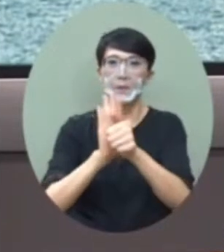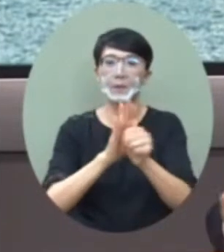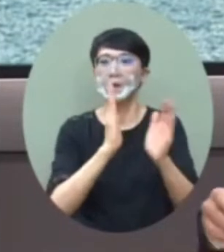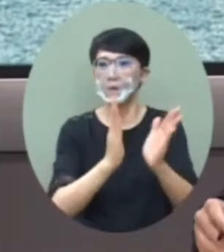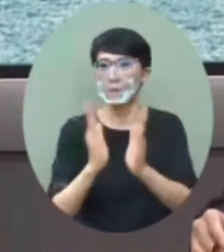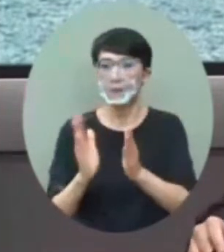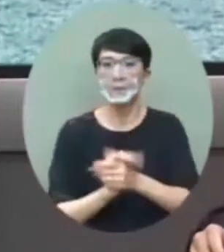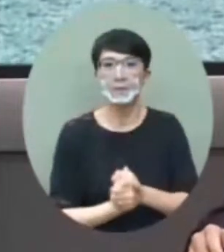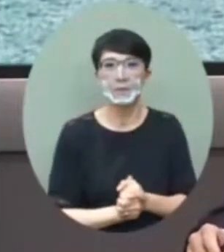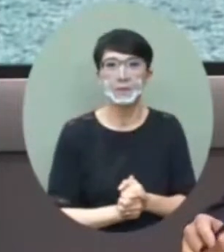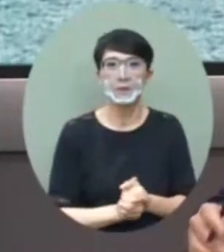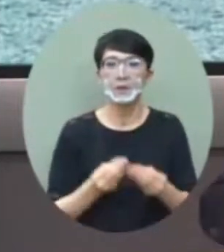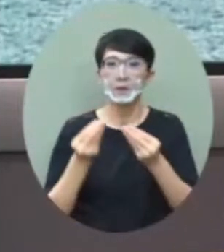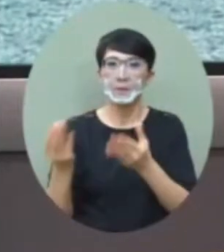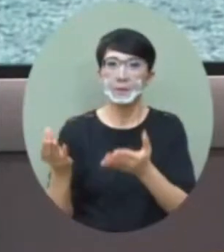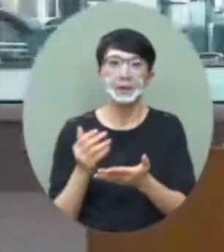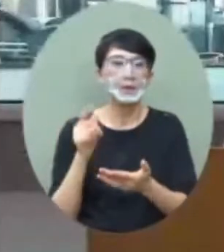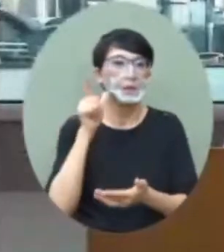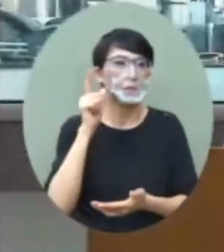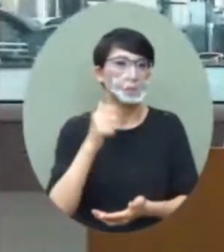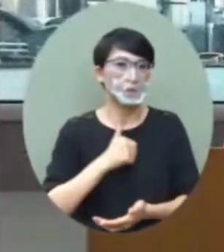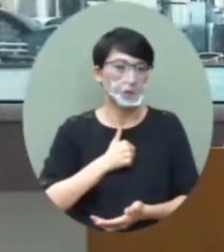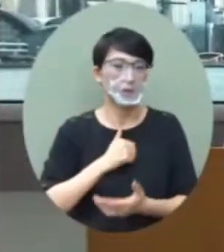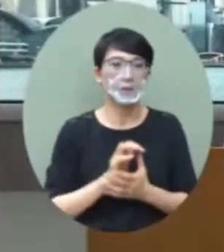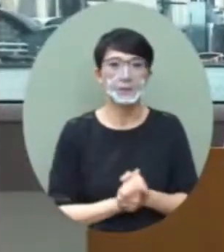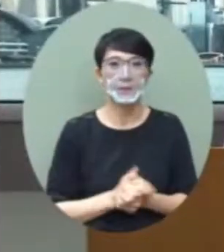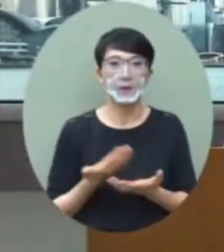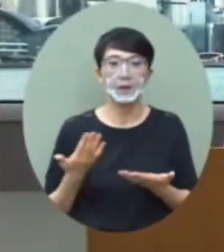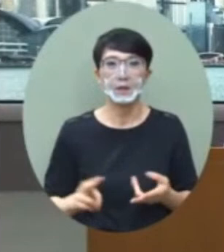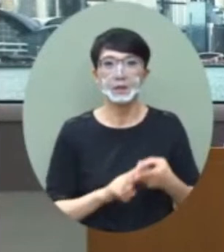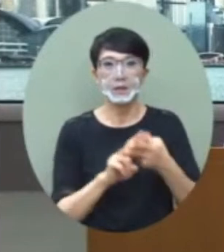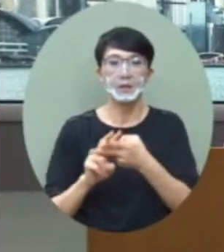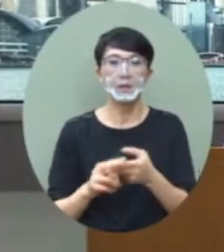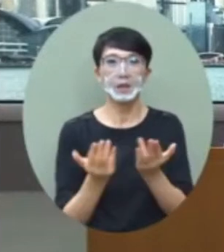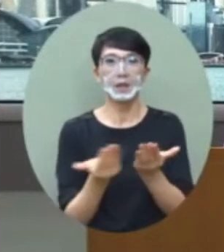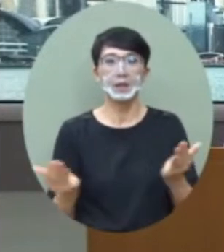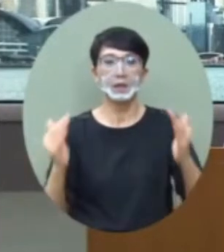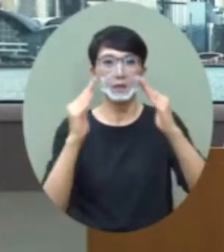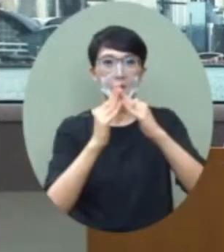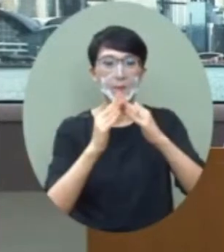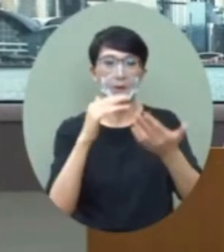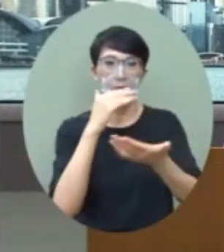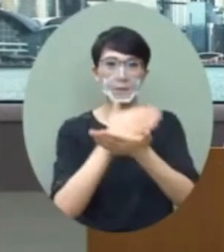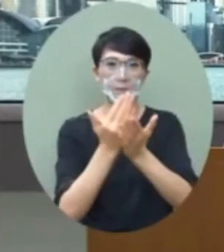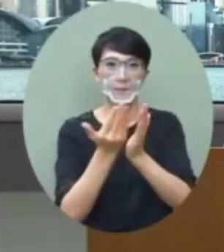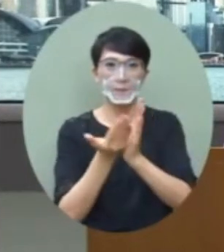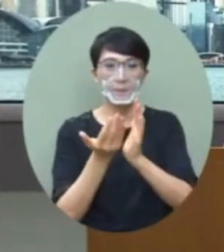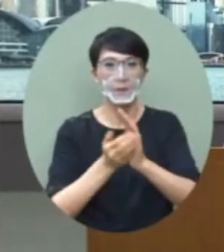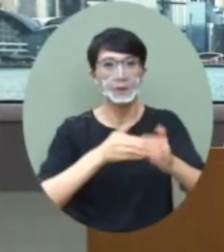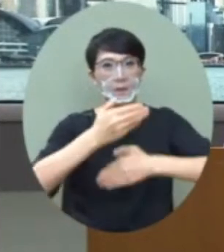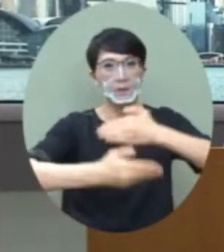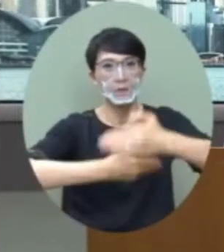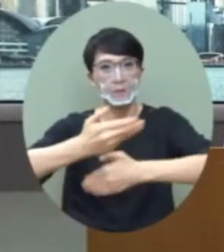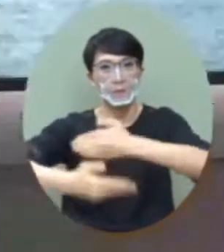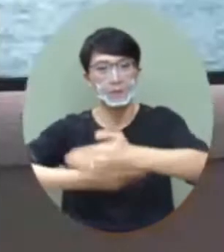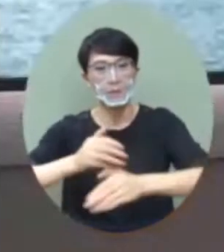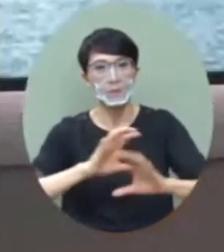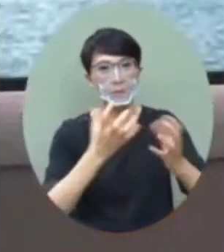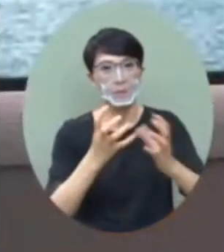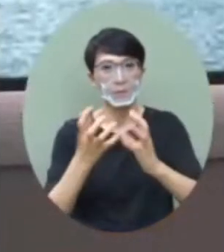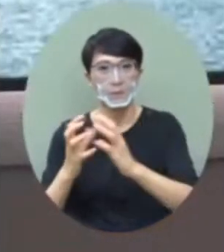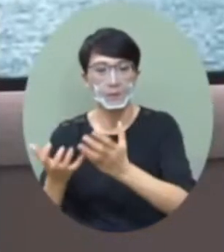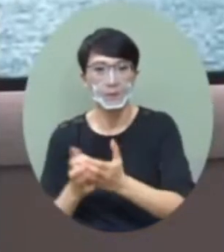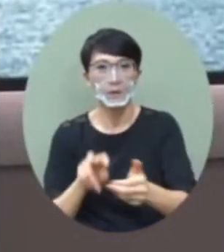have host number 8, 9, 10, and 11. You may recall that in